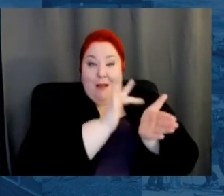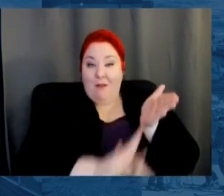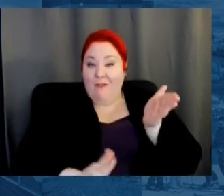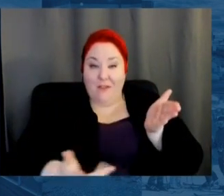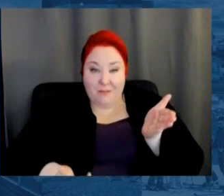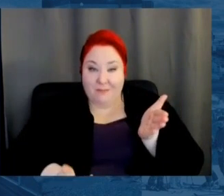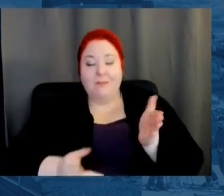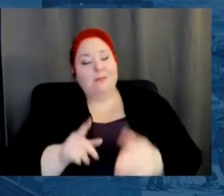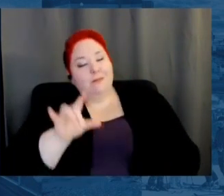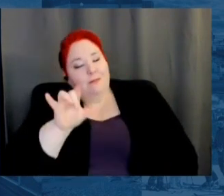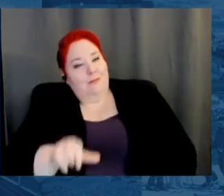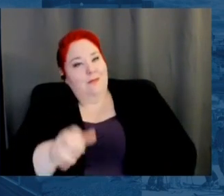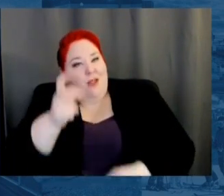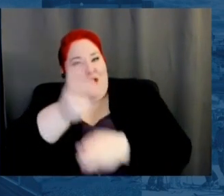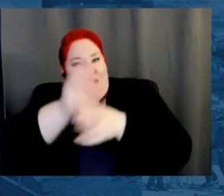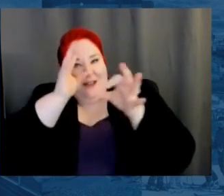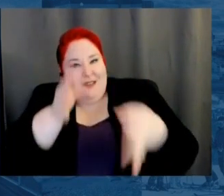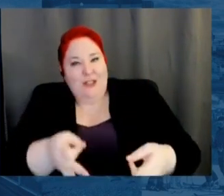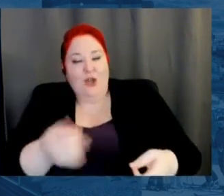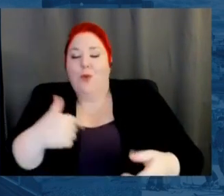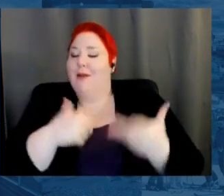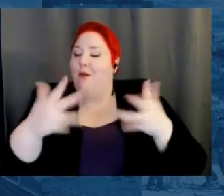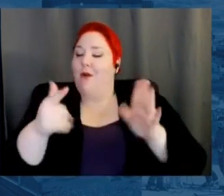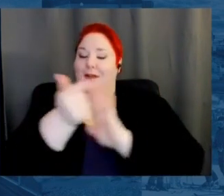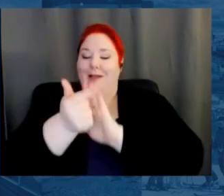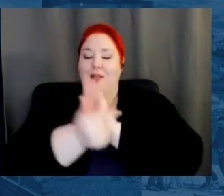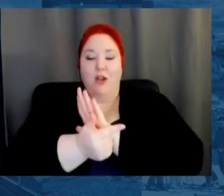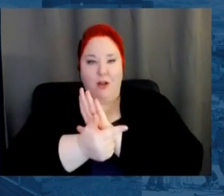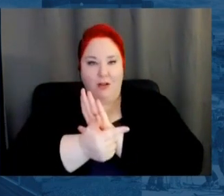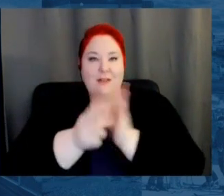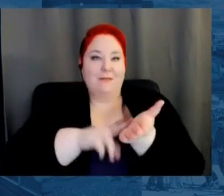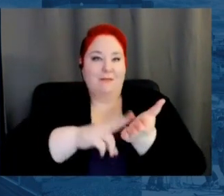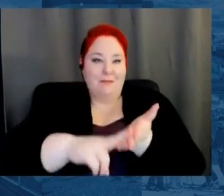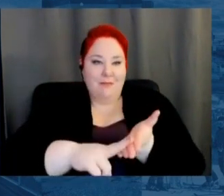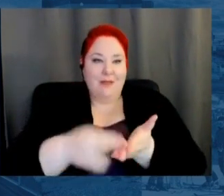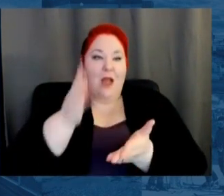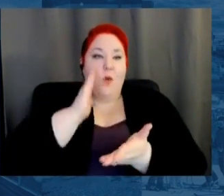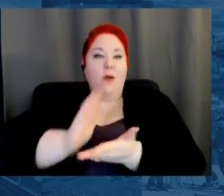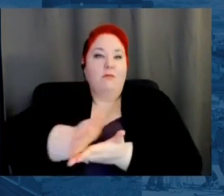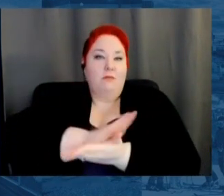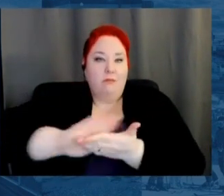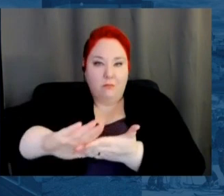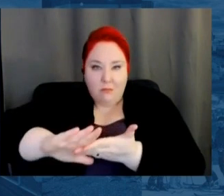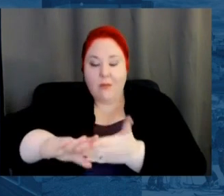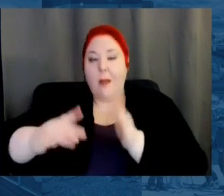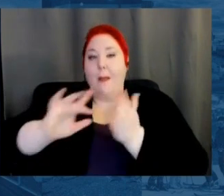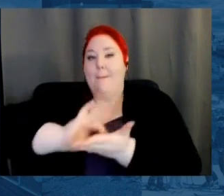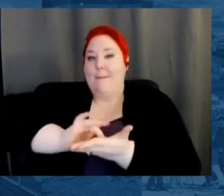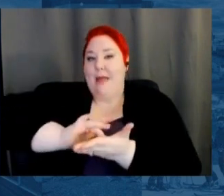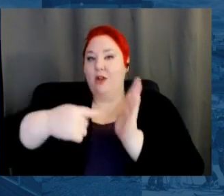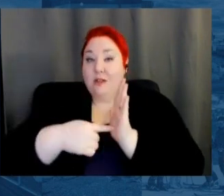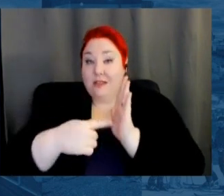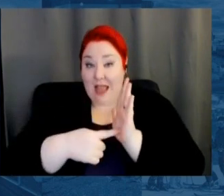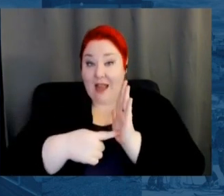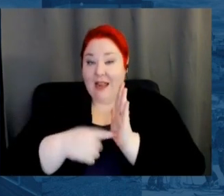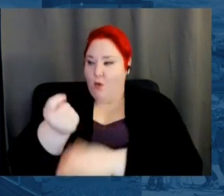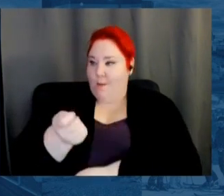we've already signed laws just recently scrubbing medical debt from credit reports. Beth was there, we did that.